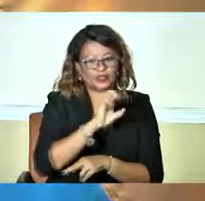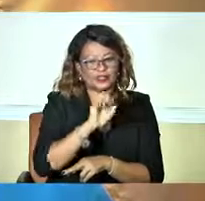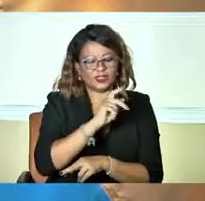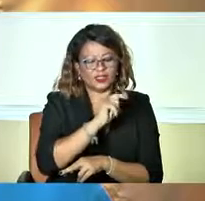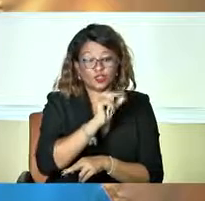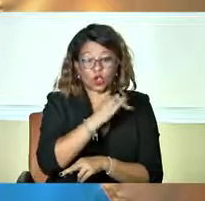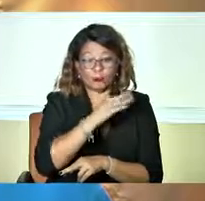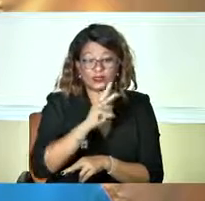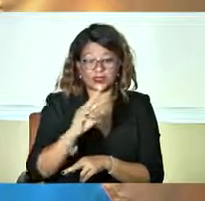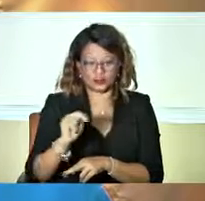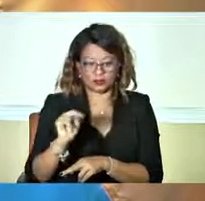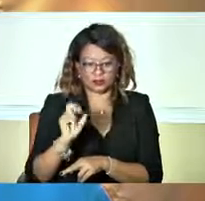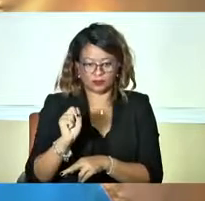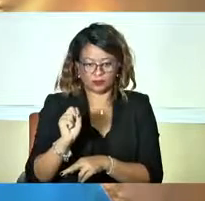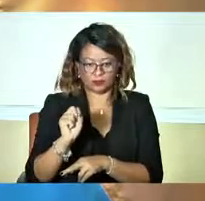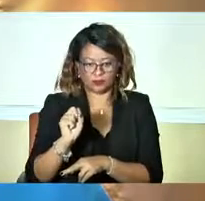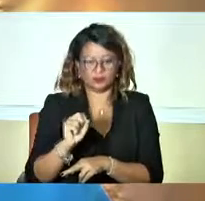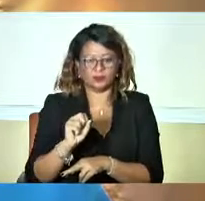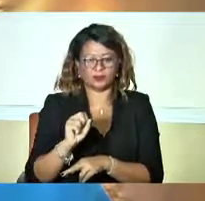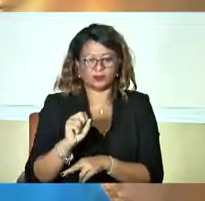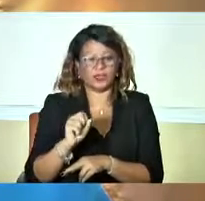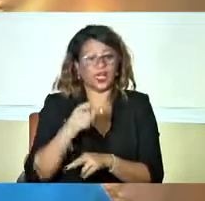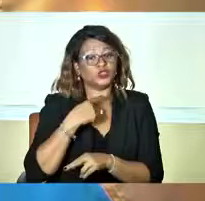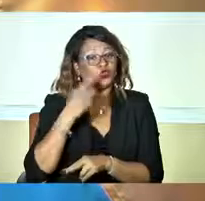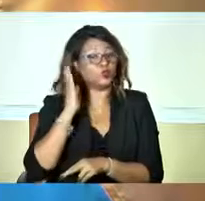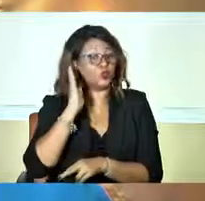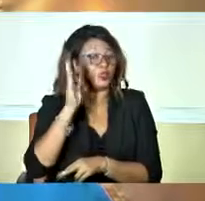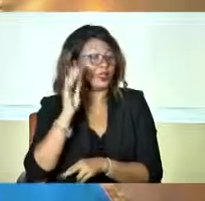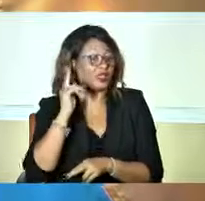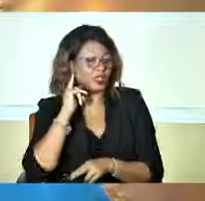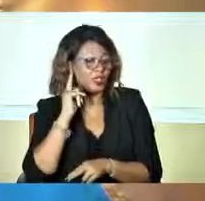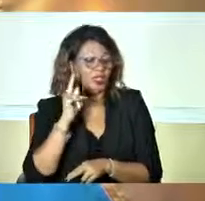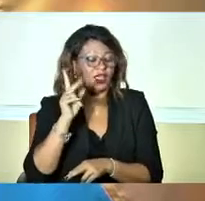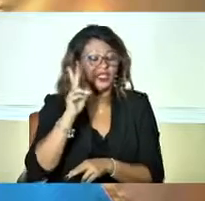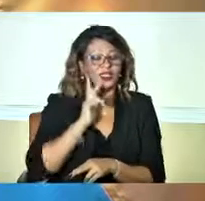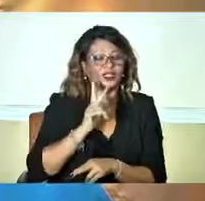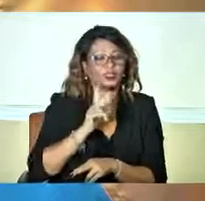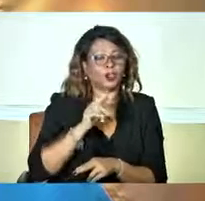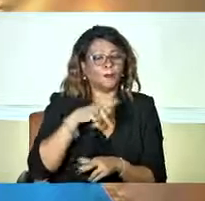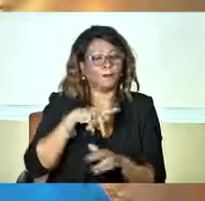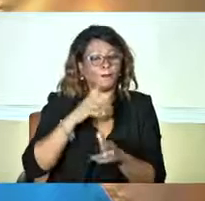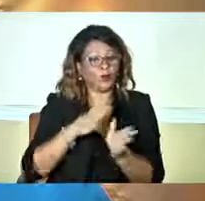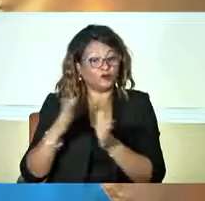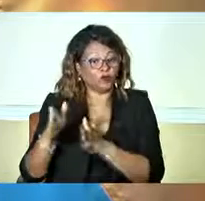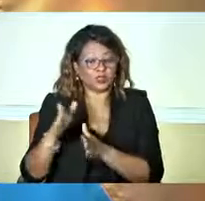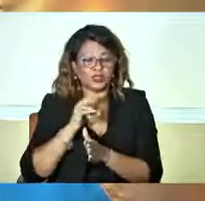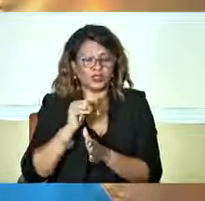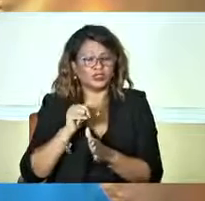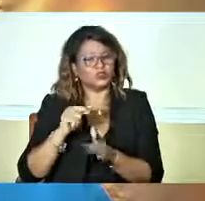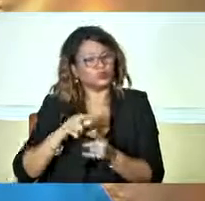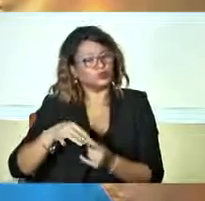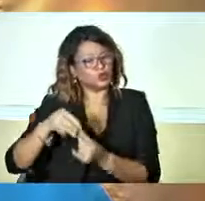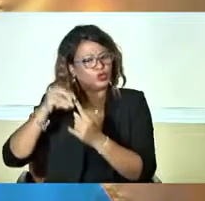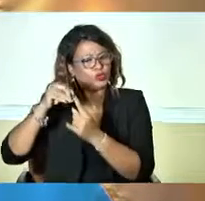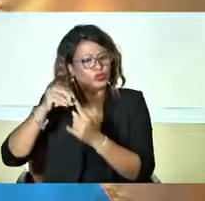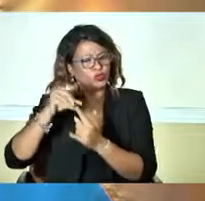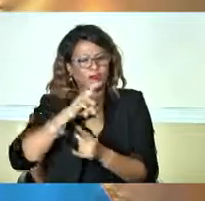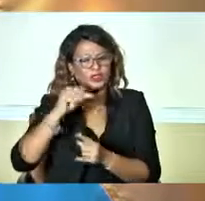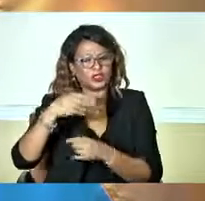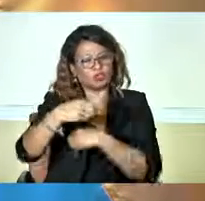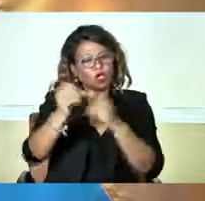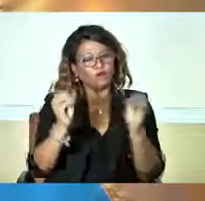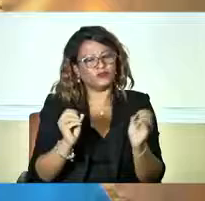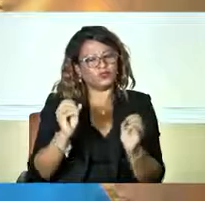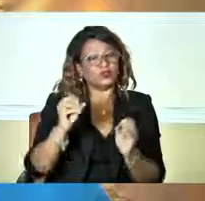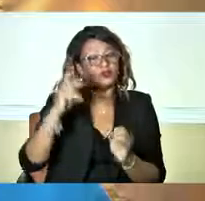Thompson. As you will hear, Minister Thompson's portfolio is peculiar in that it spans Office of the